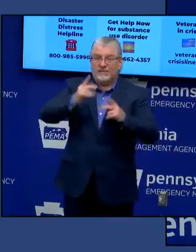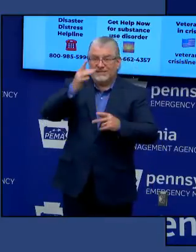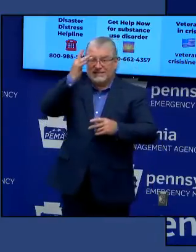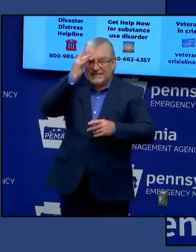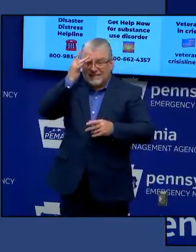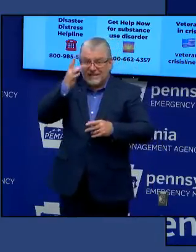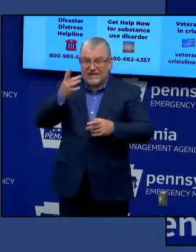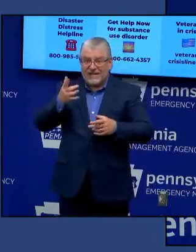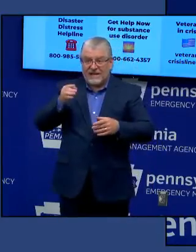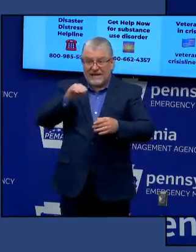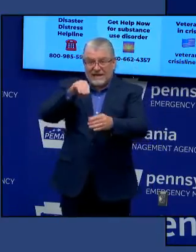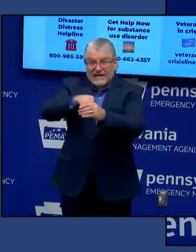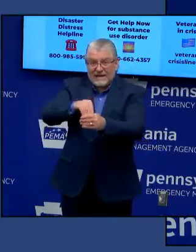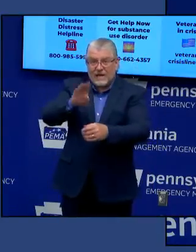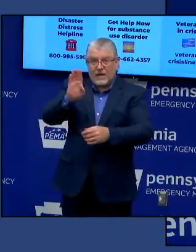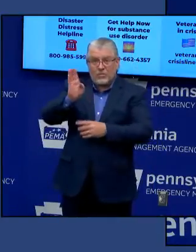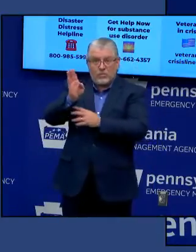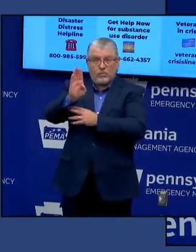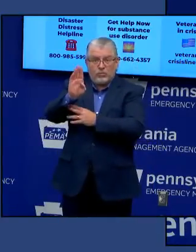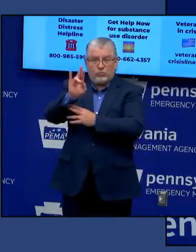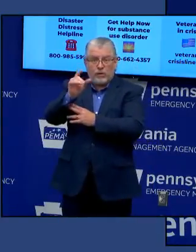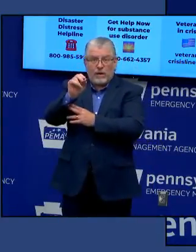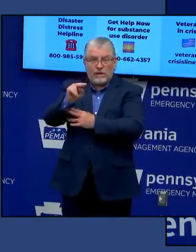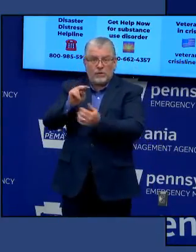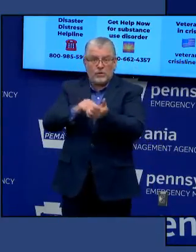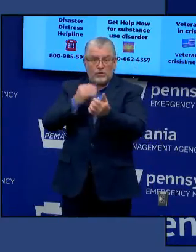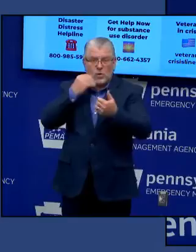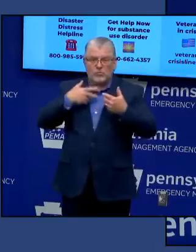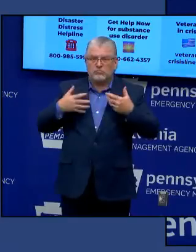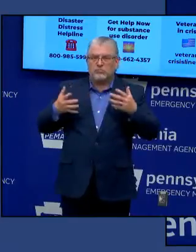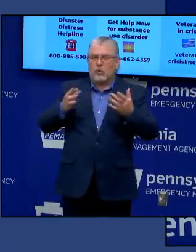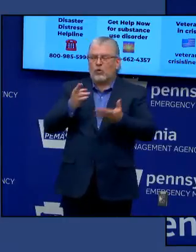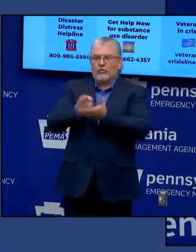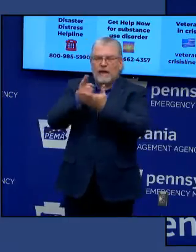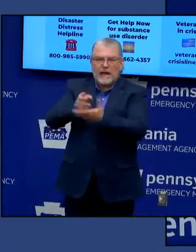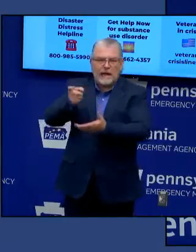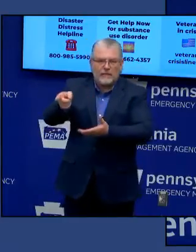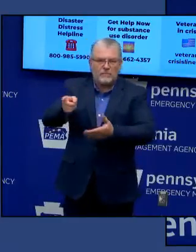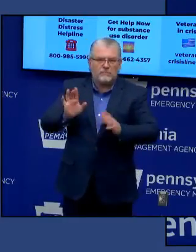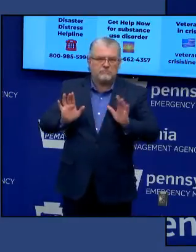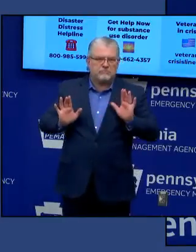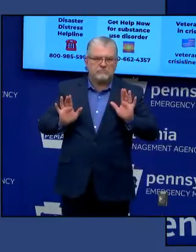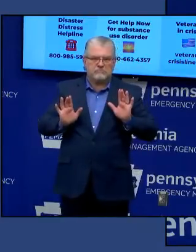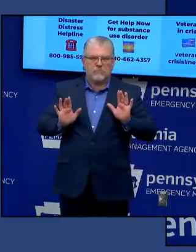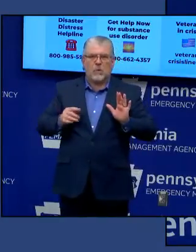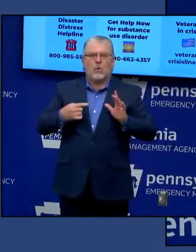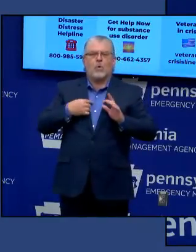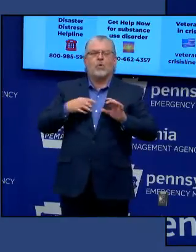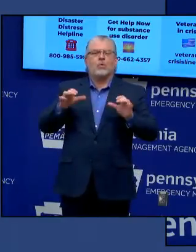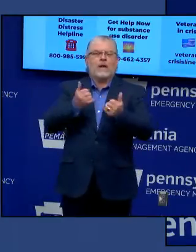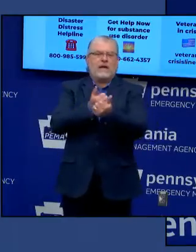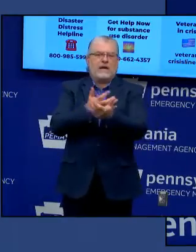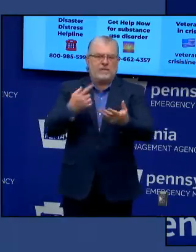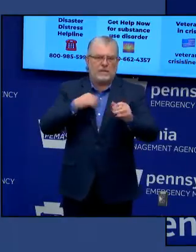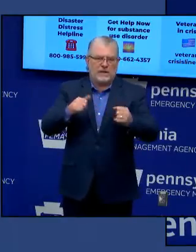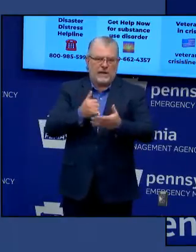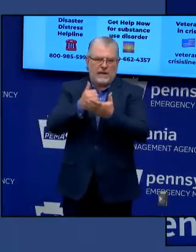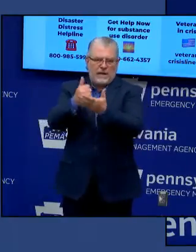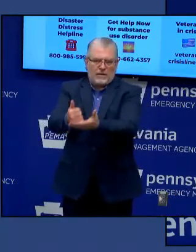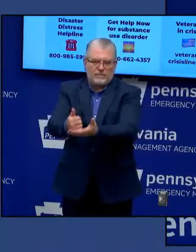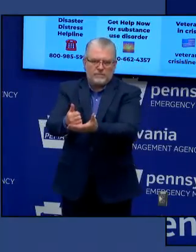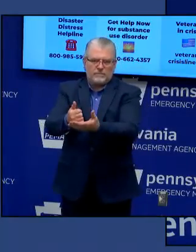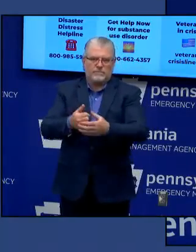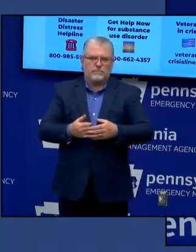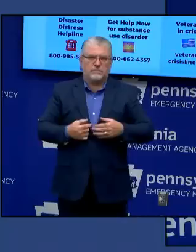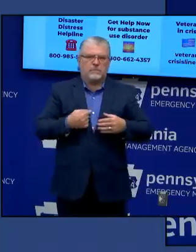doing absolutely everything we can to help that home. We actually have installed a temporary manager to help the facility. We have contracted